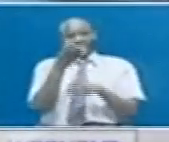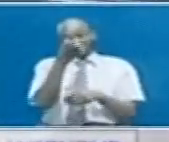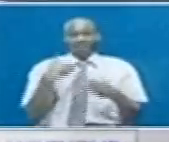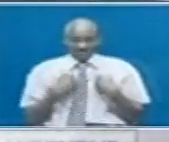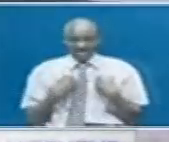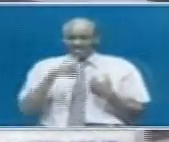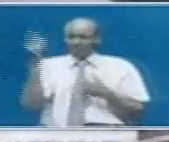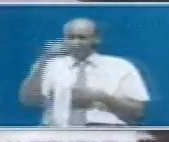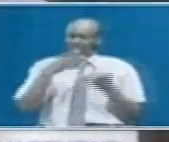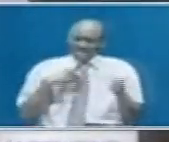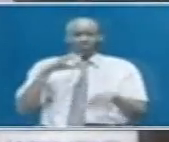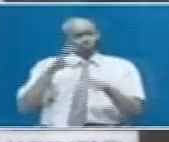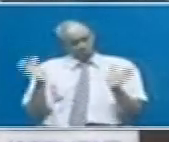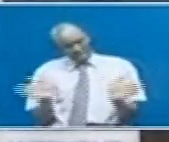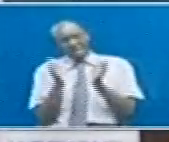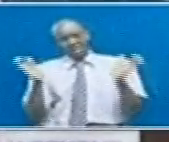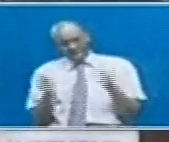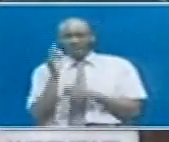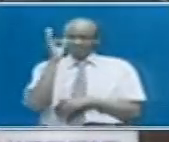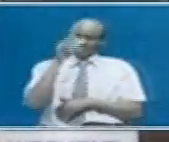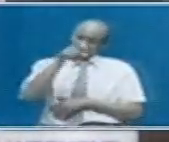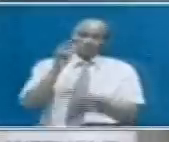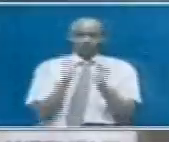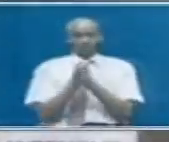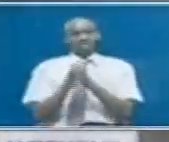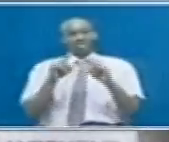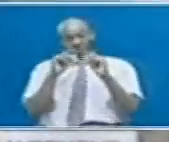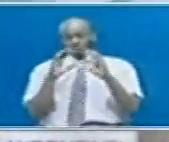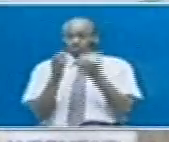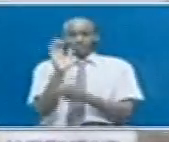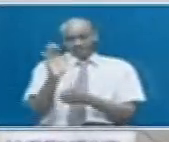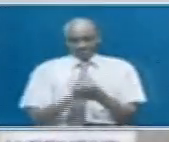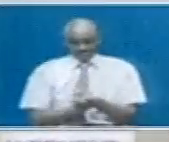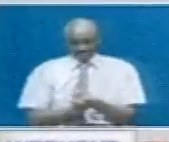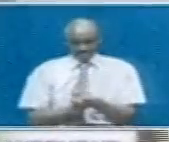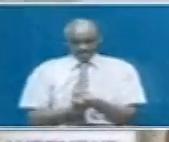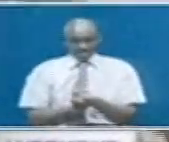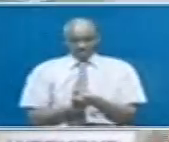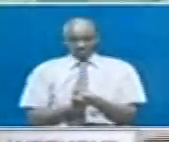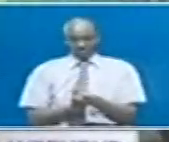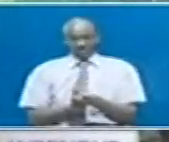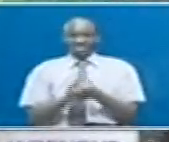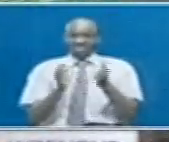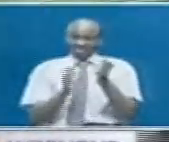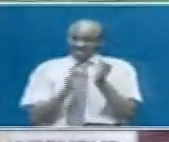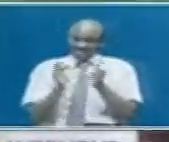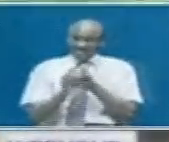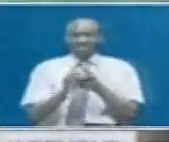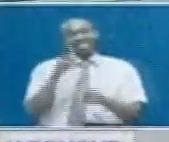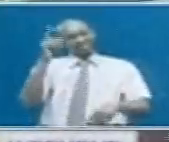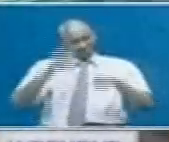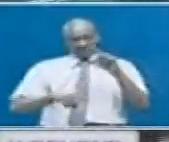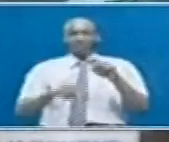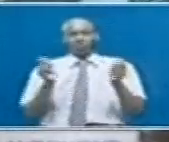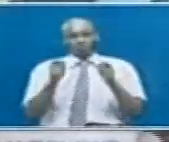come here to get encouragement from the preacher and his team. Yesu alisinda ujawi. Tunapoangalia